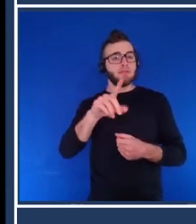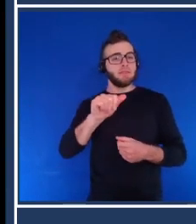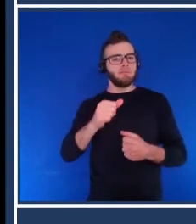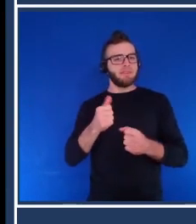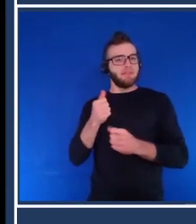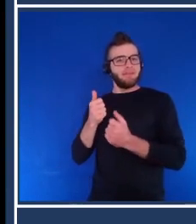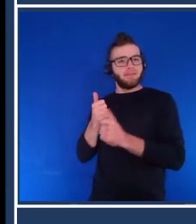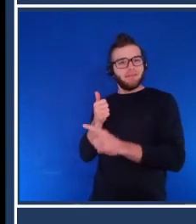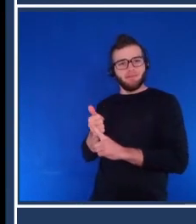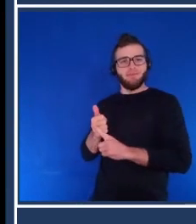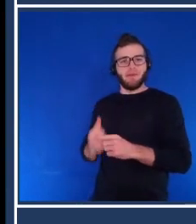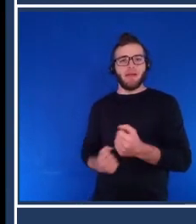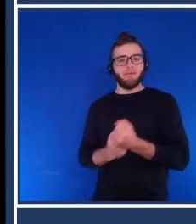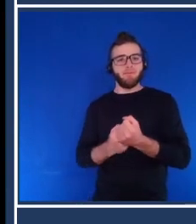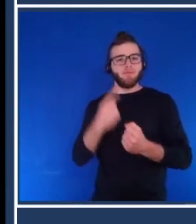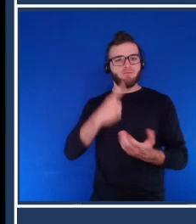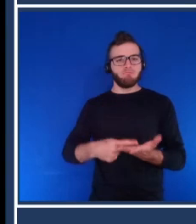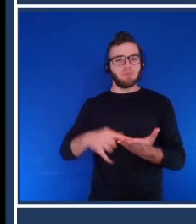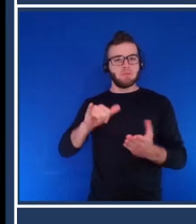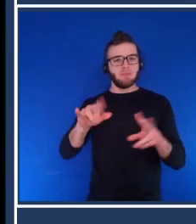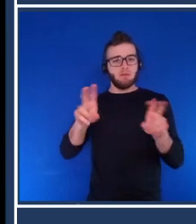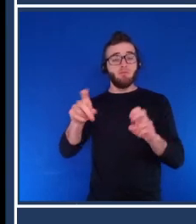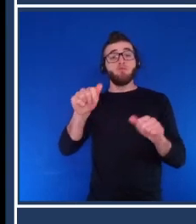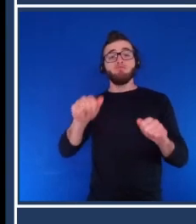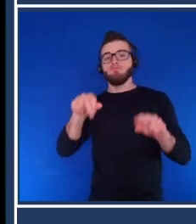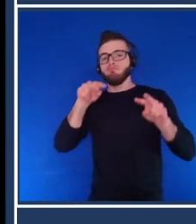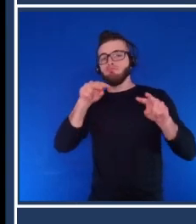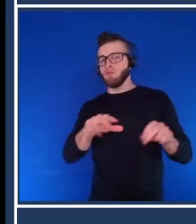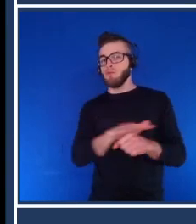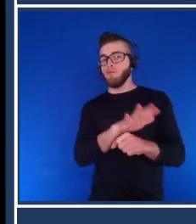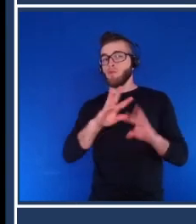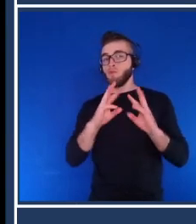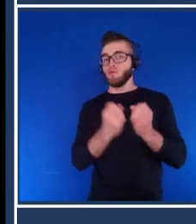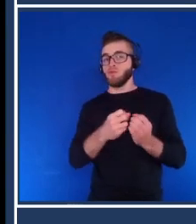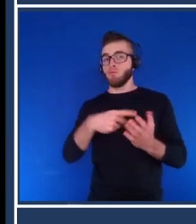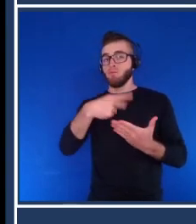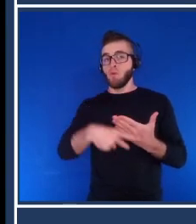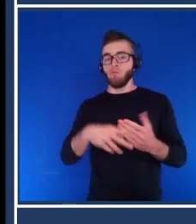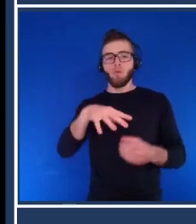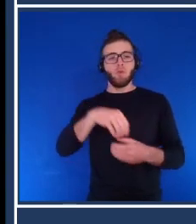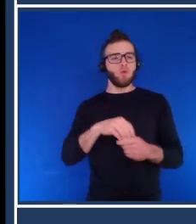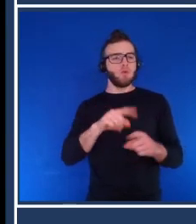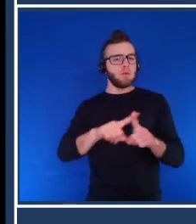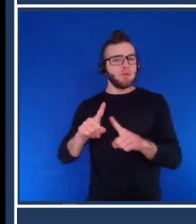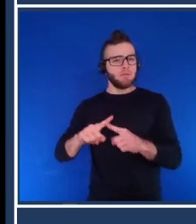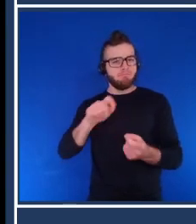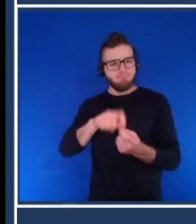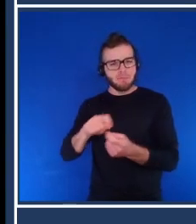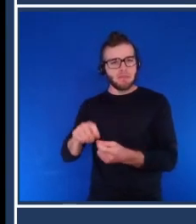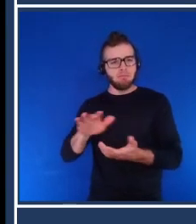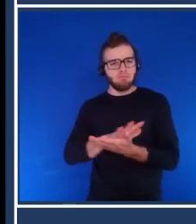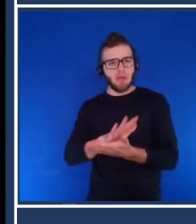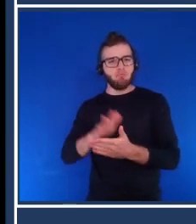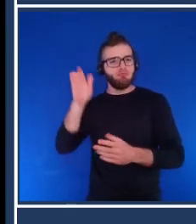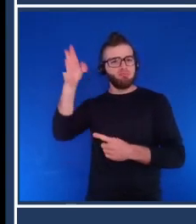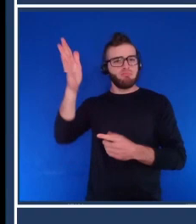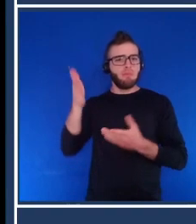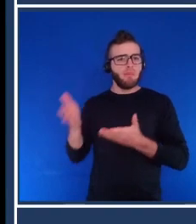topic. You can find the full workshop program, including details of all the papers and posters presented at the workshop,